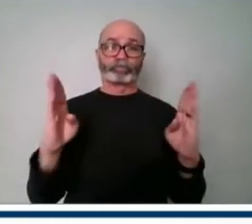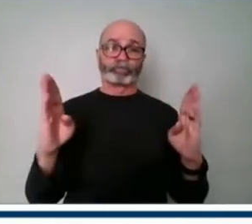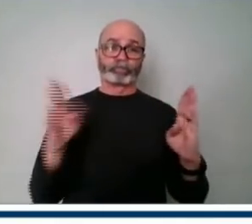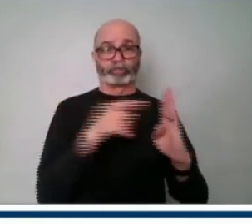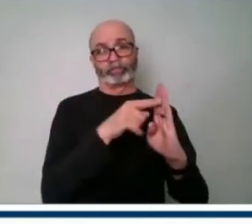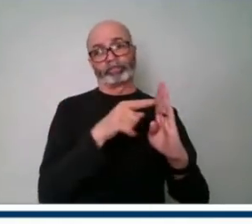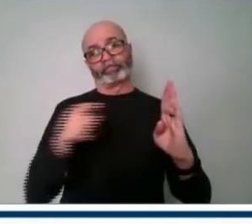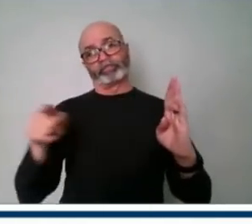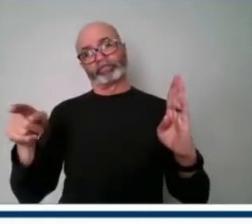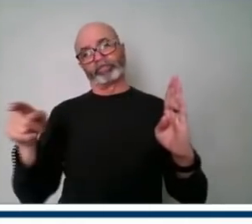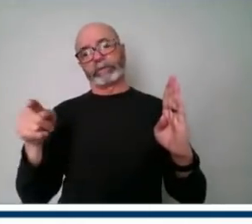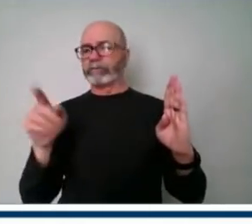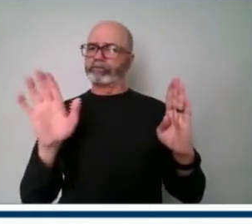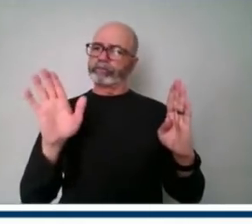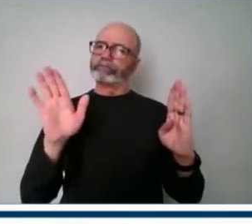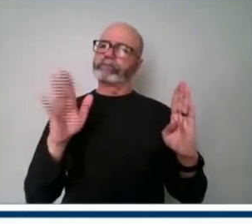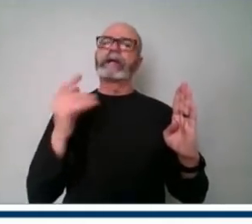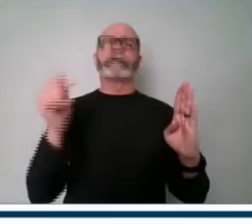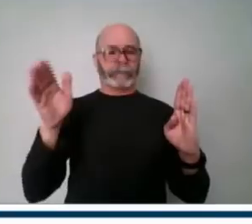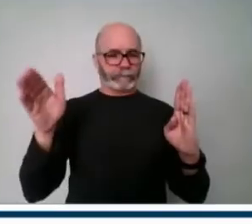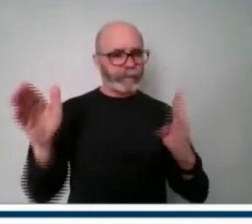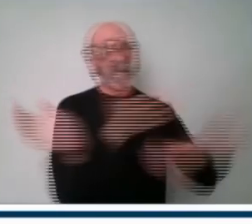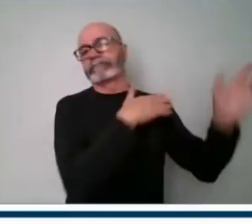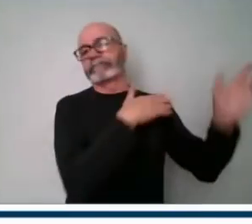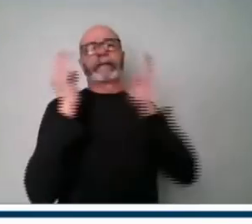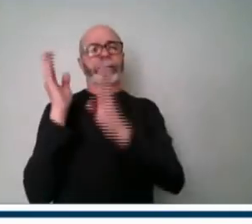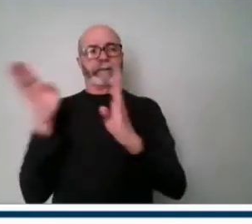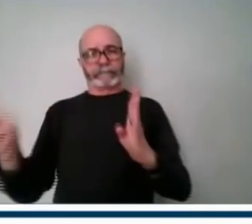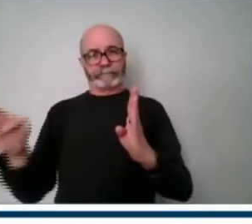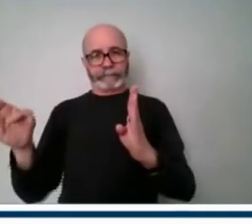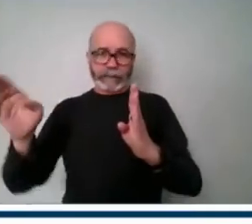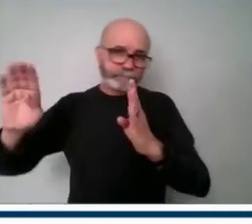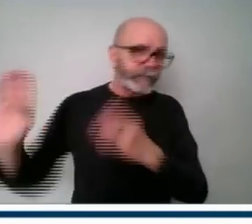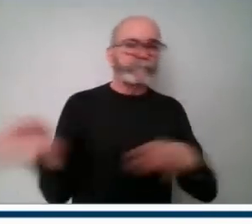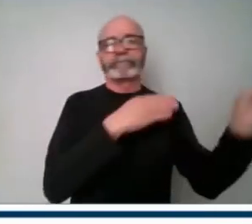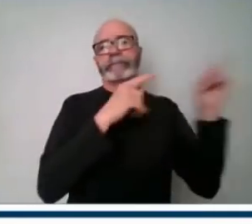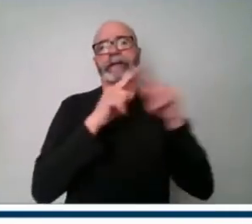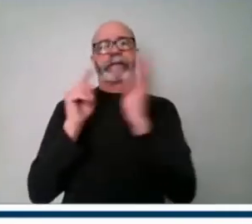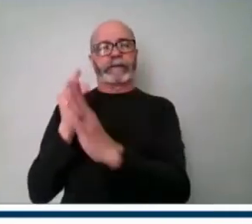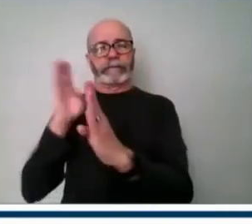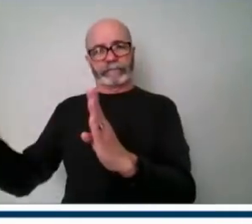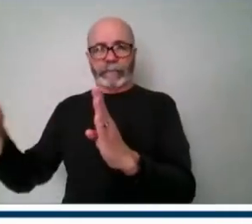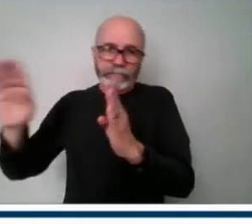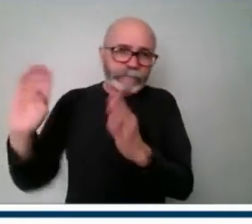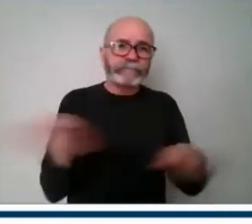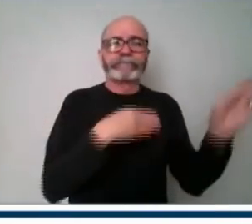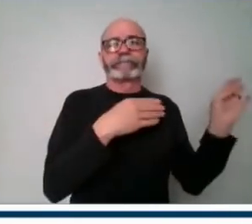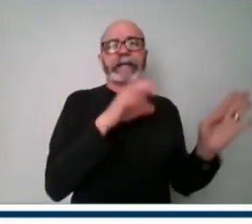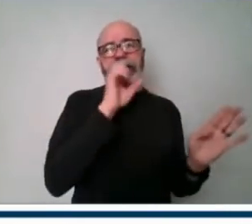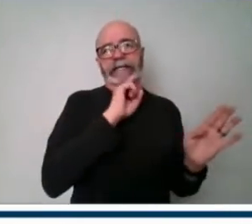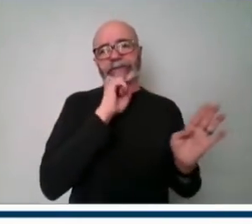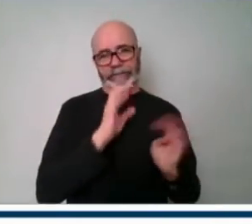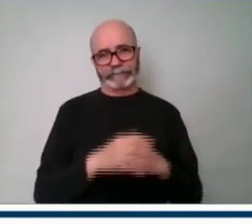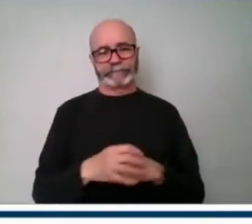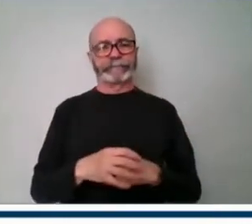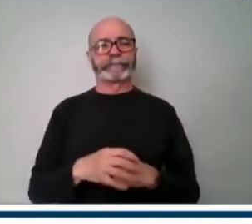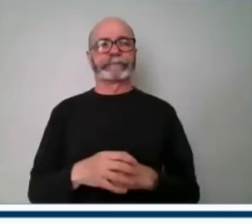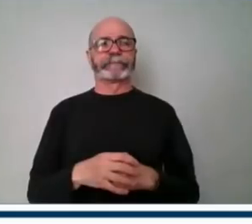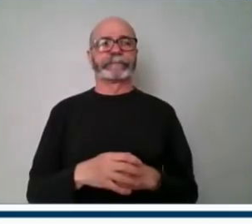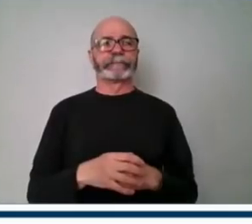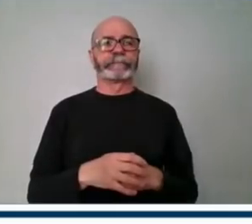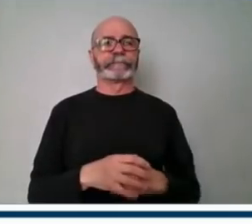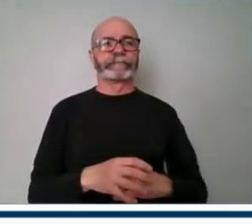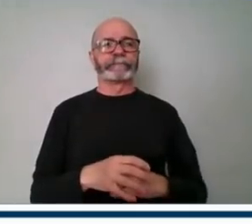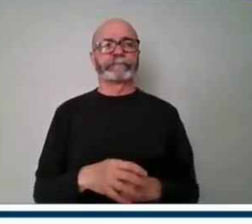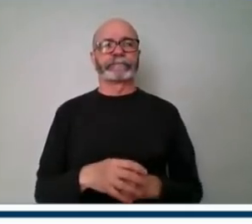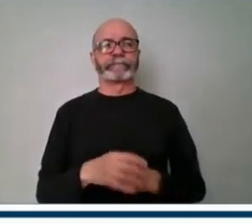move quickly through as quickly as we can for the older age groups with the mRNA vaccine. Tim? I had a